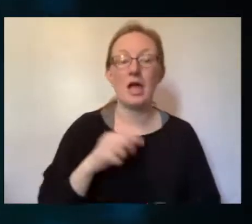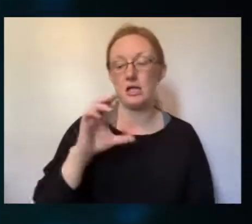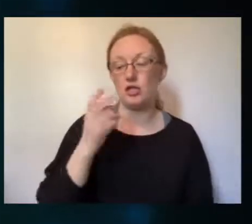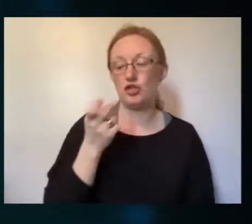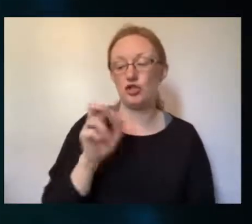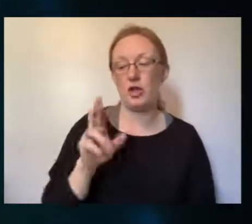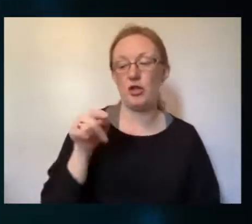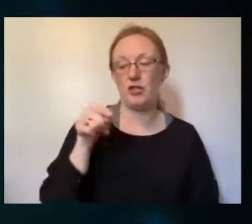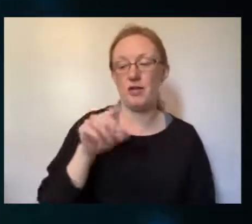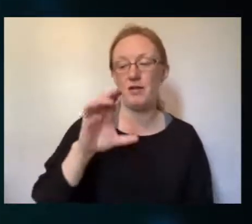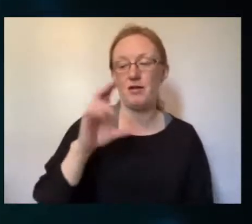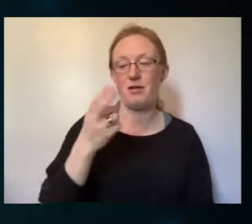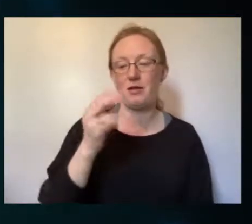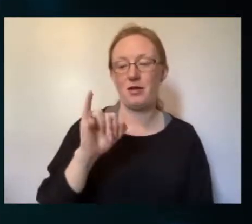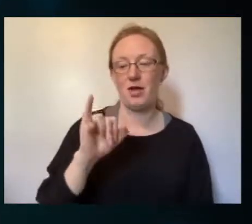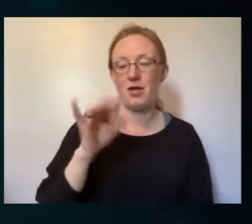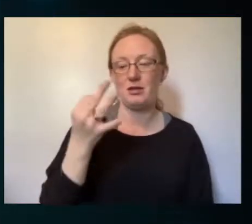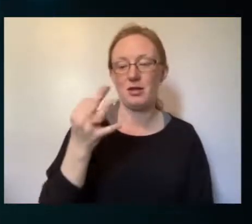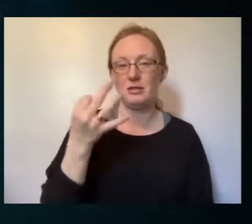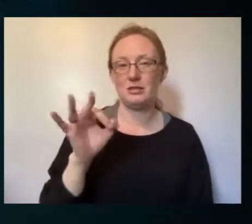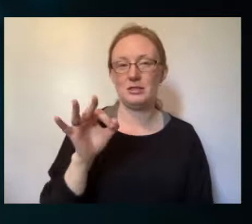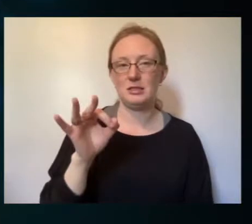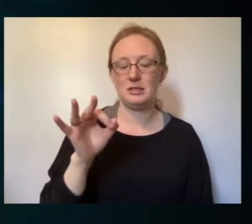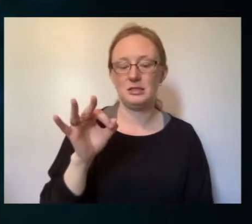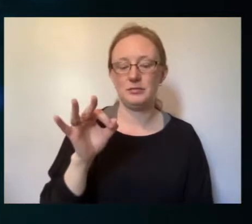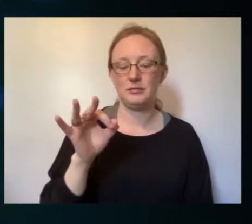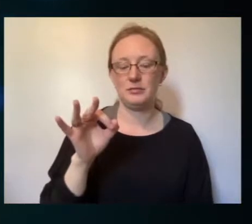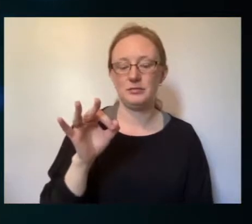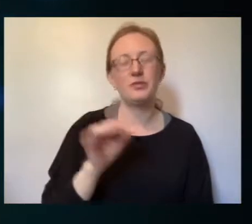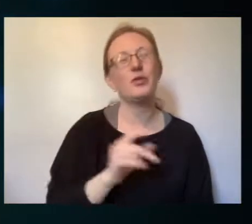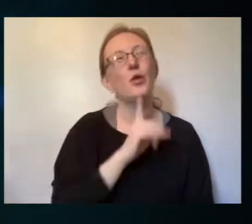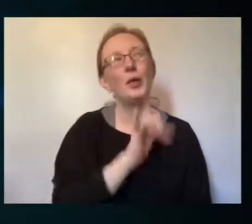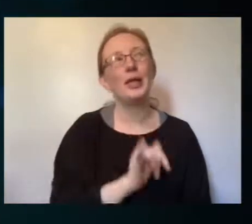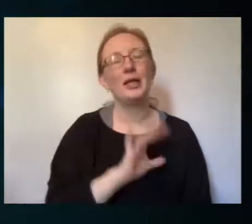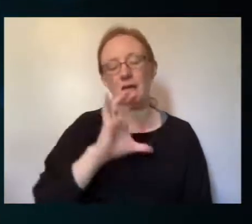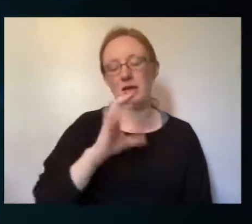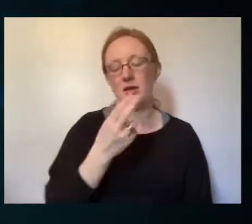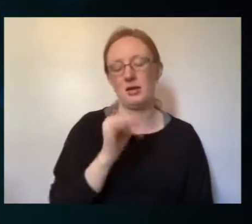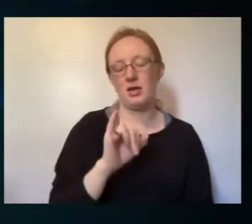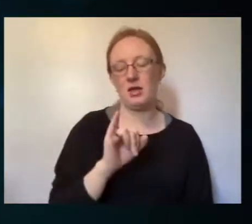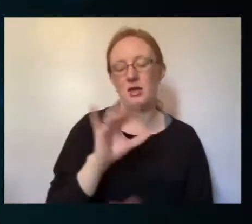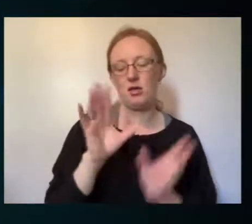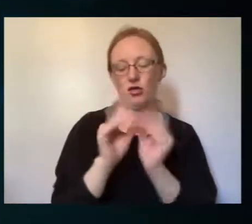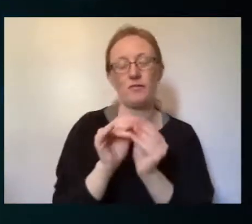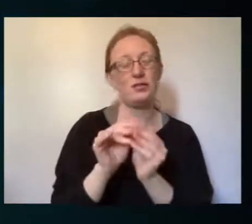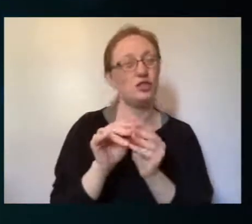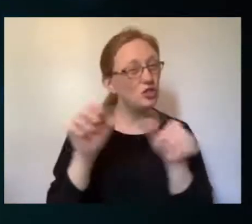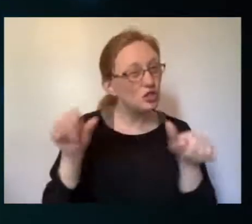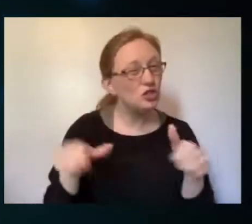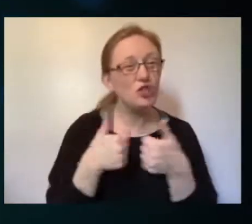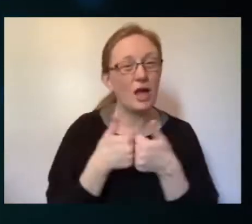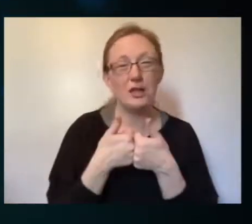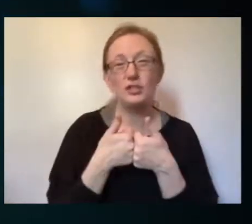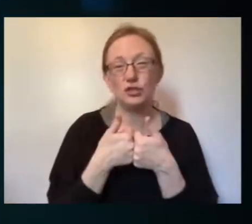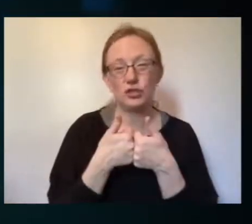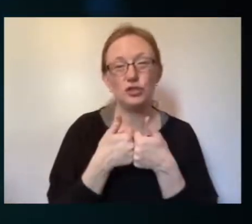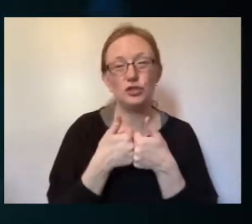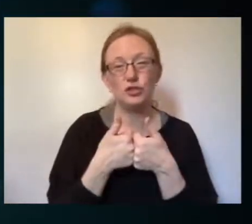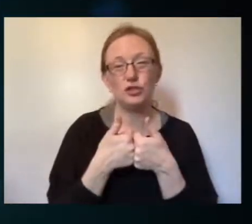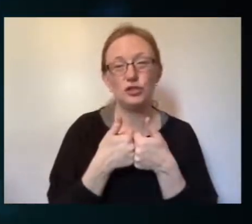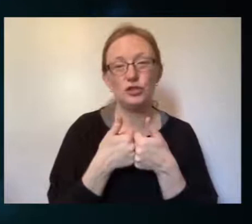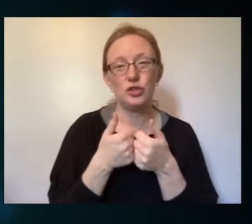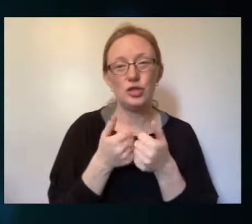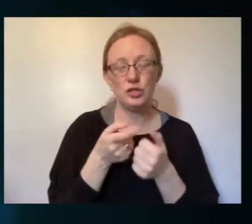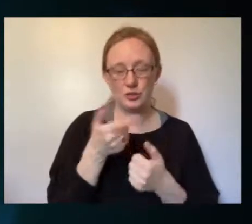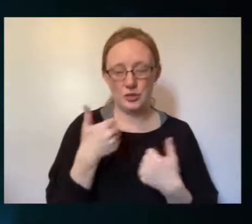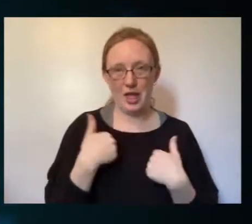steering committee, the CHI conference is a really challenging conference to think about making any of